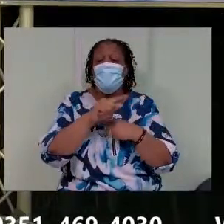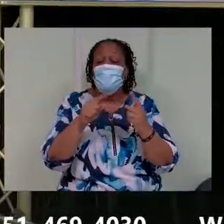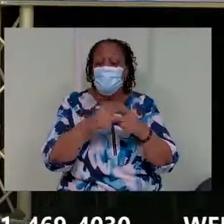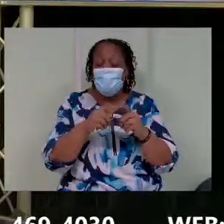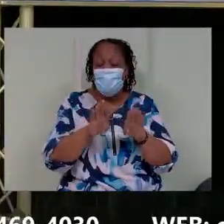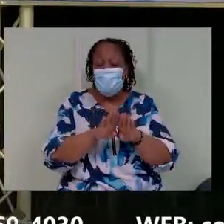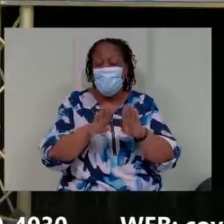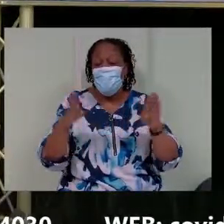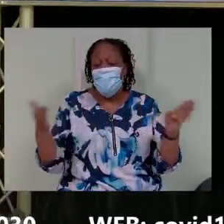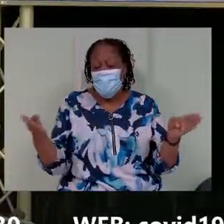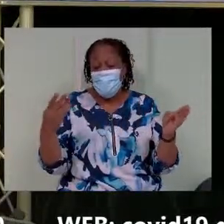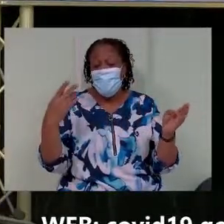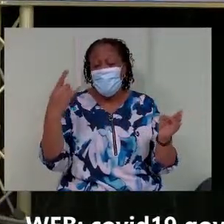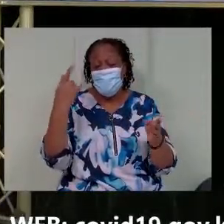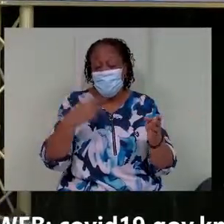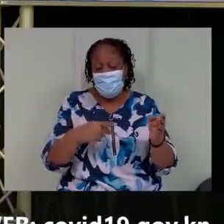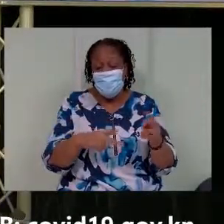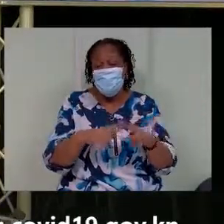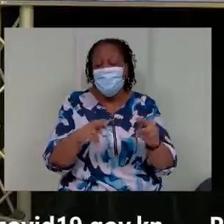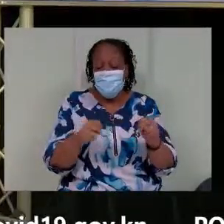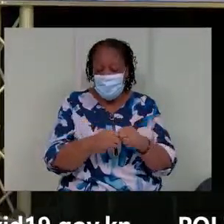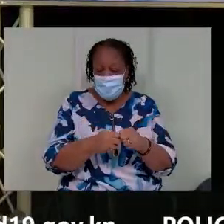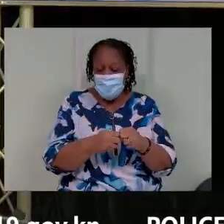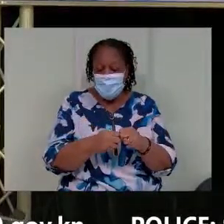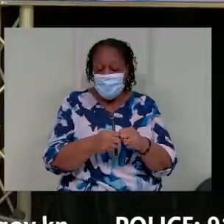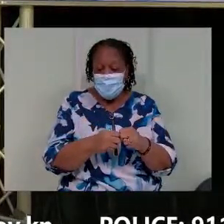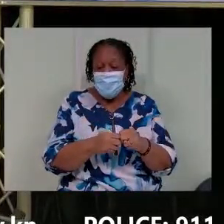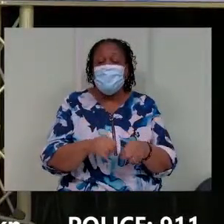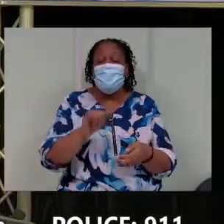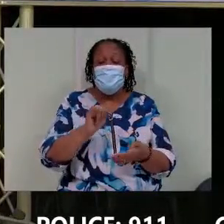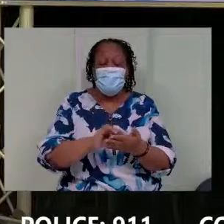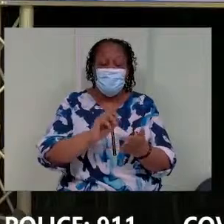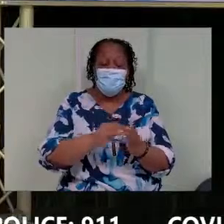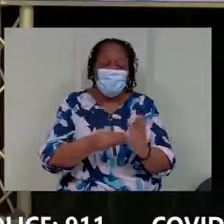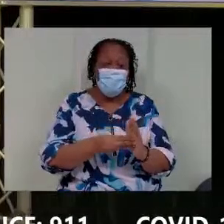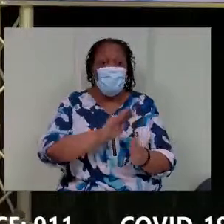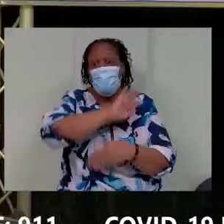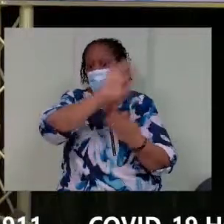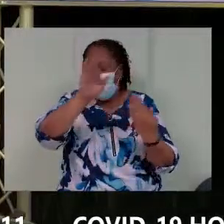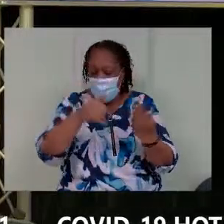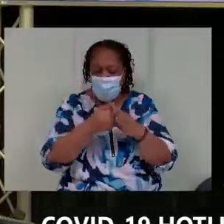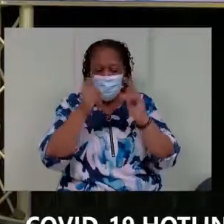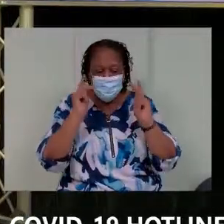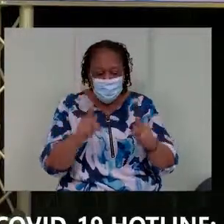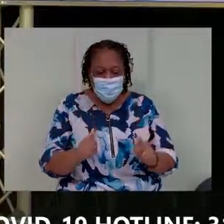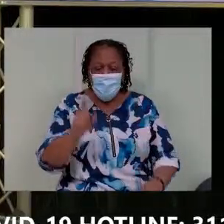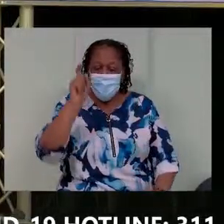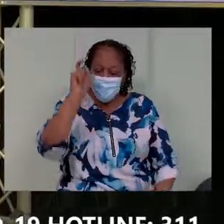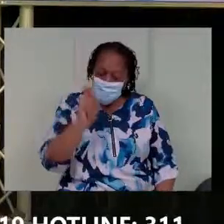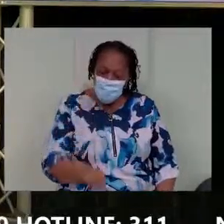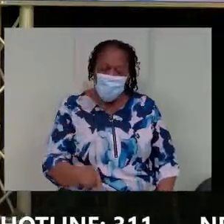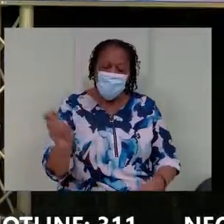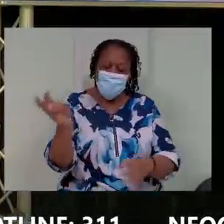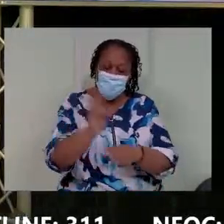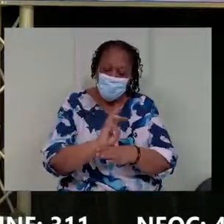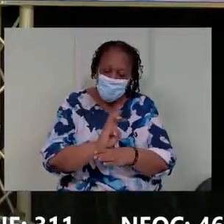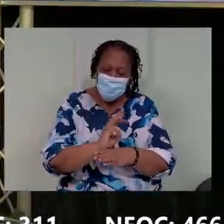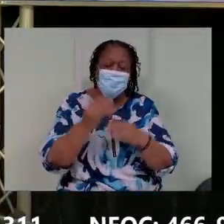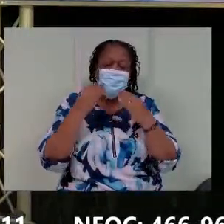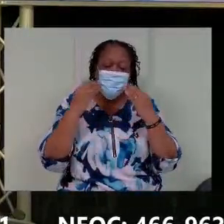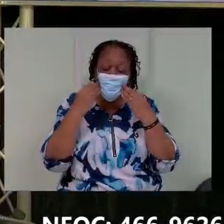our borders open. And now that lies in the hands, that decision or that action lies